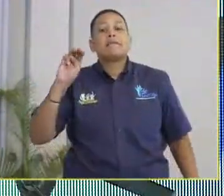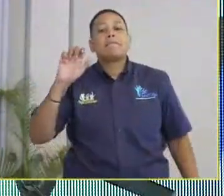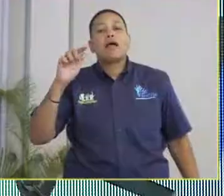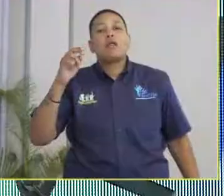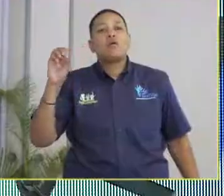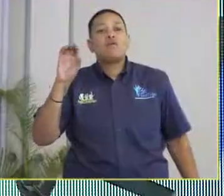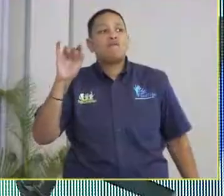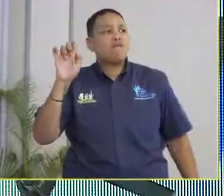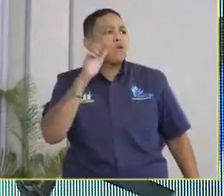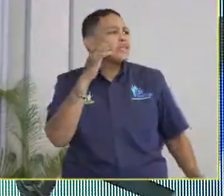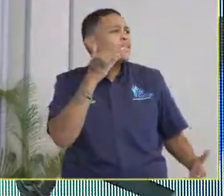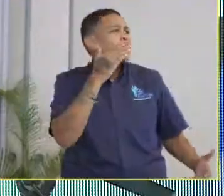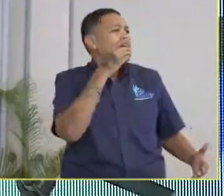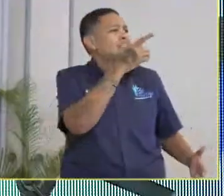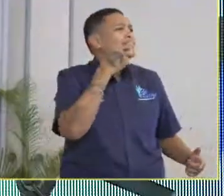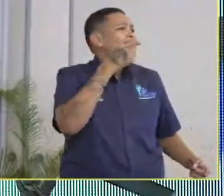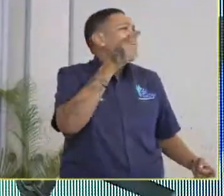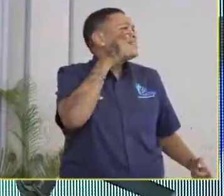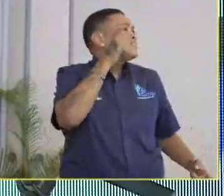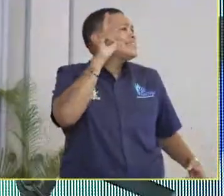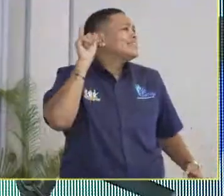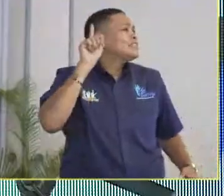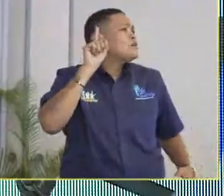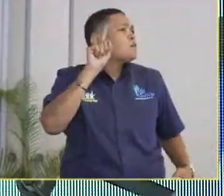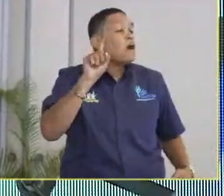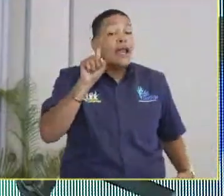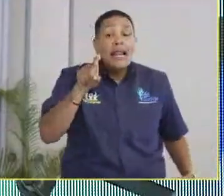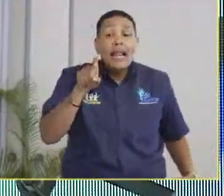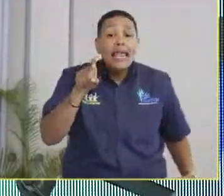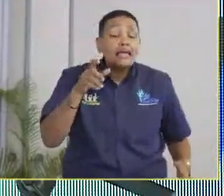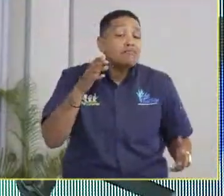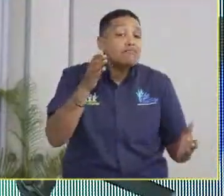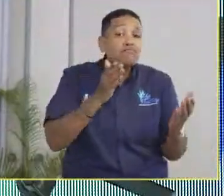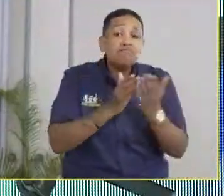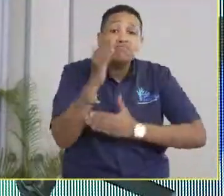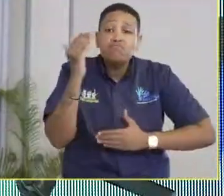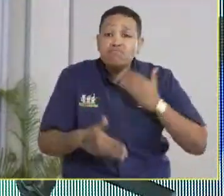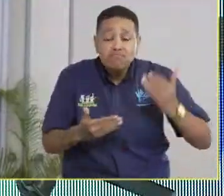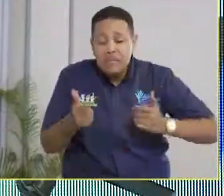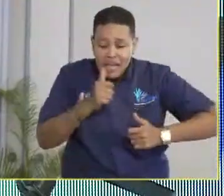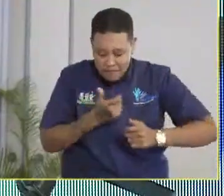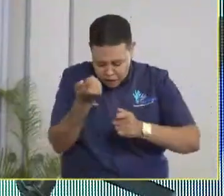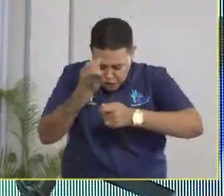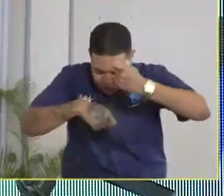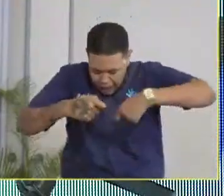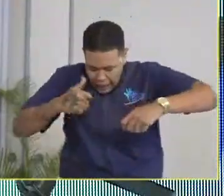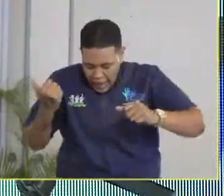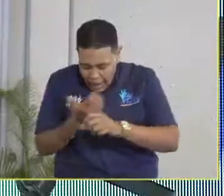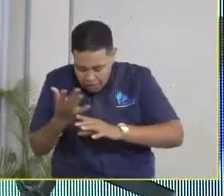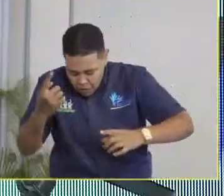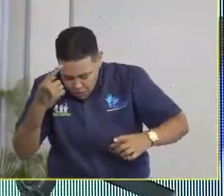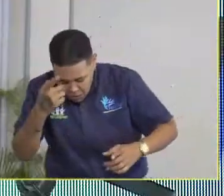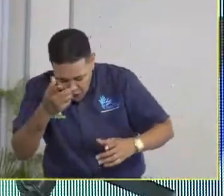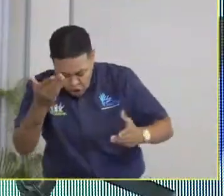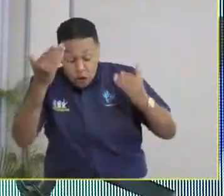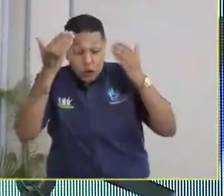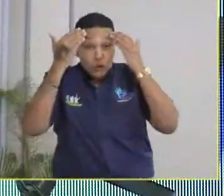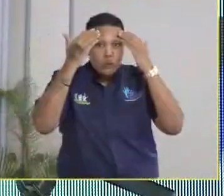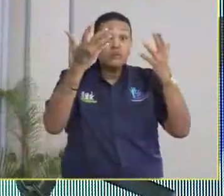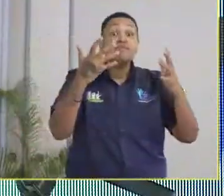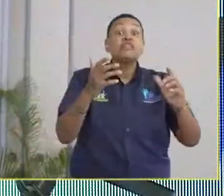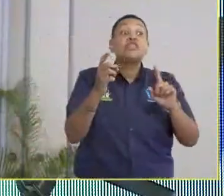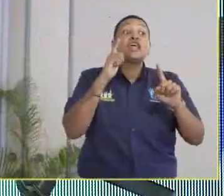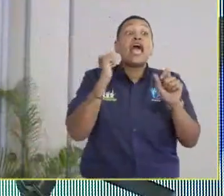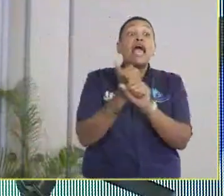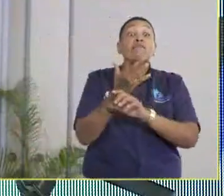Thank you so much. As she said, just one click away and everything changes. Everything you thought you knew and